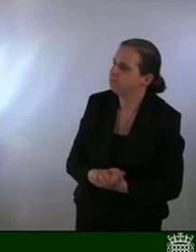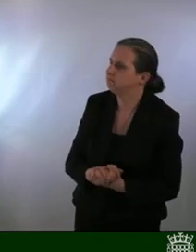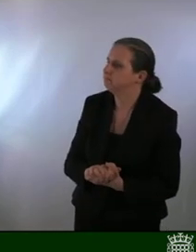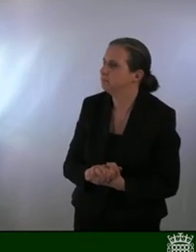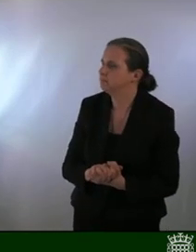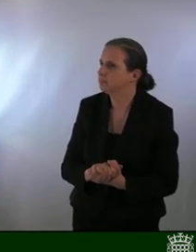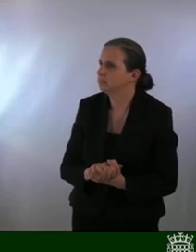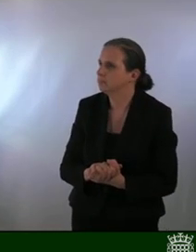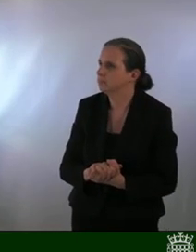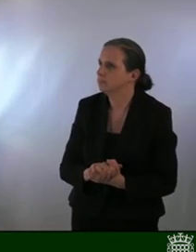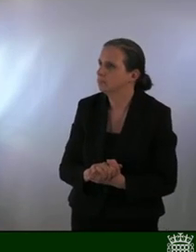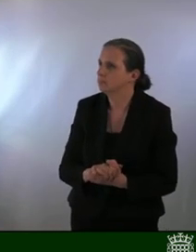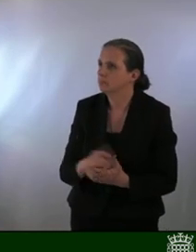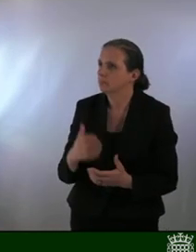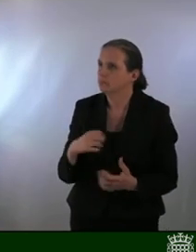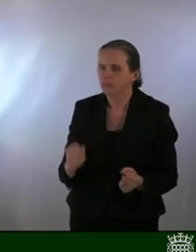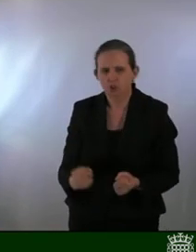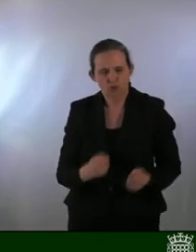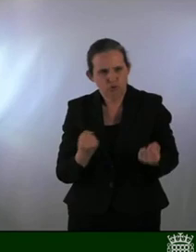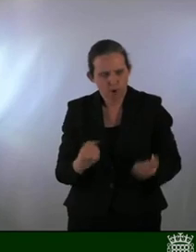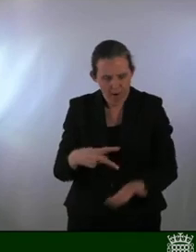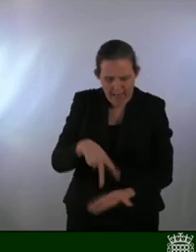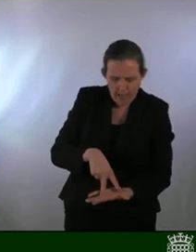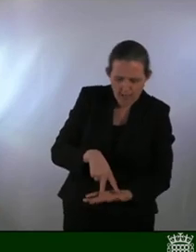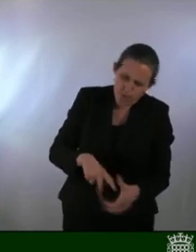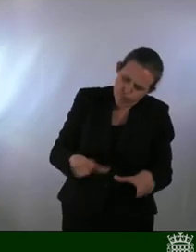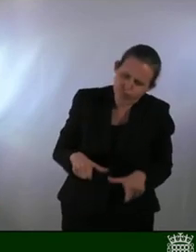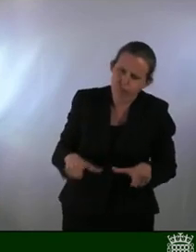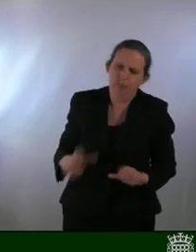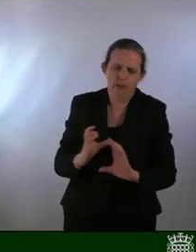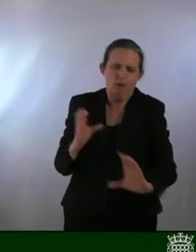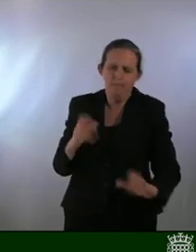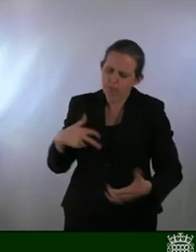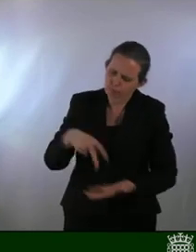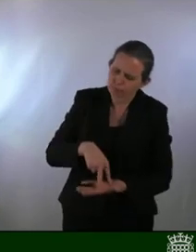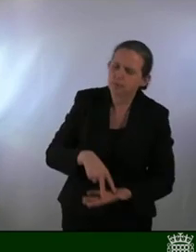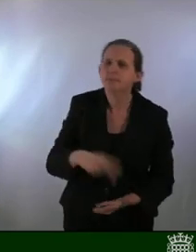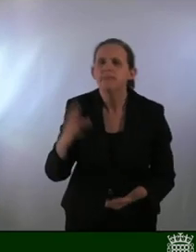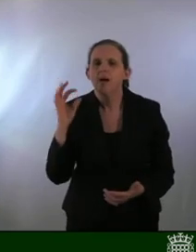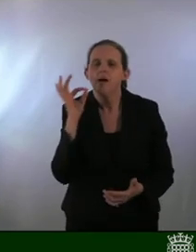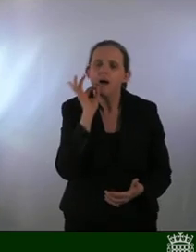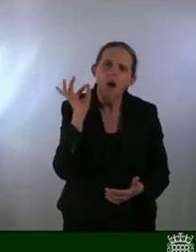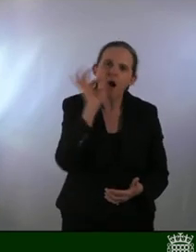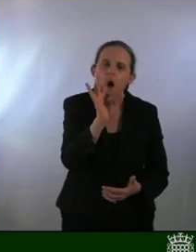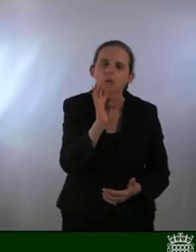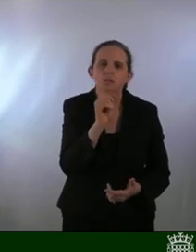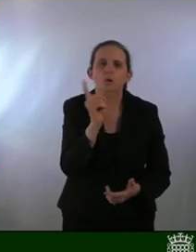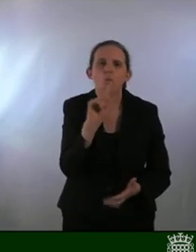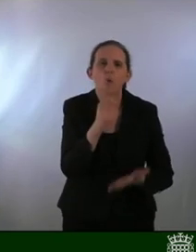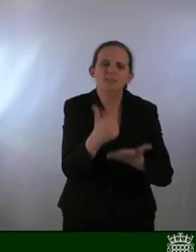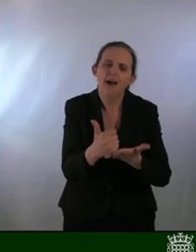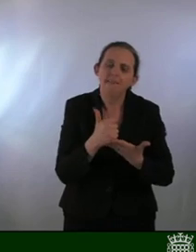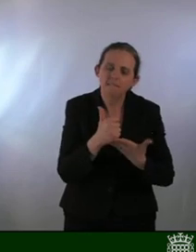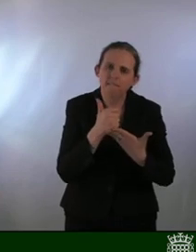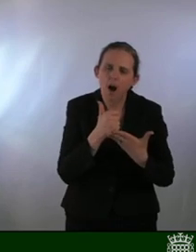Mr Speaker, I have the strongest legs in this chamber. Thank you very much. Minister, could I ask what advice the Minister has given in